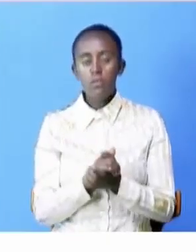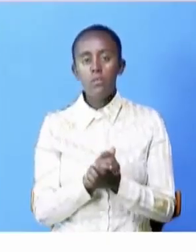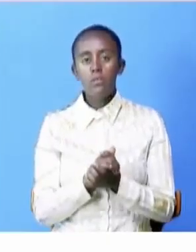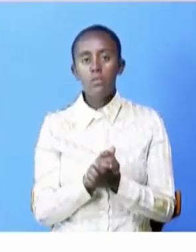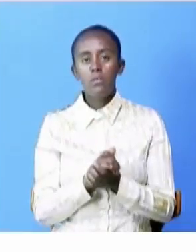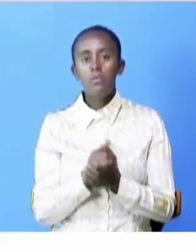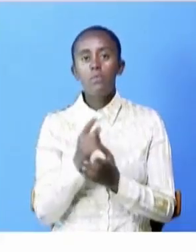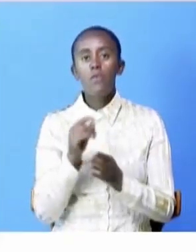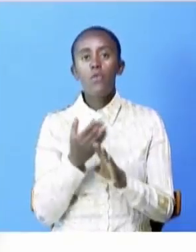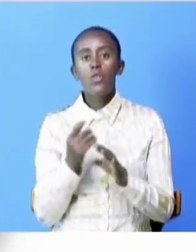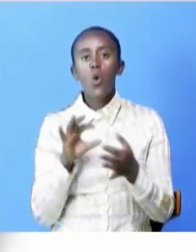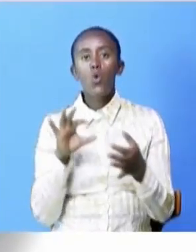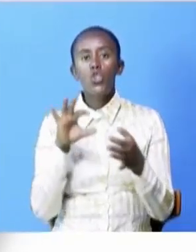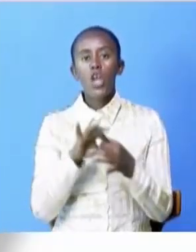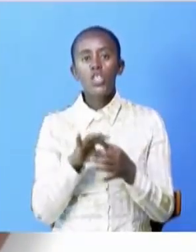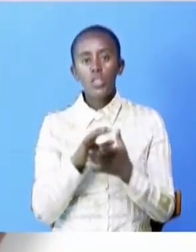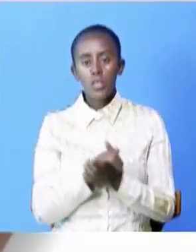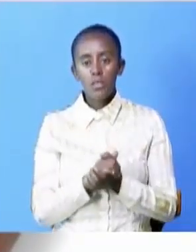the conjunctions.